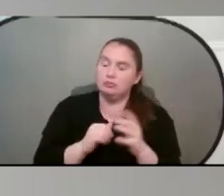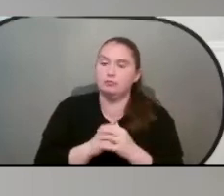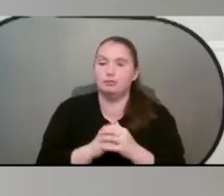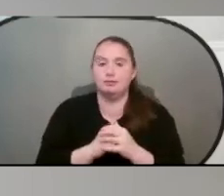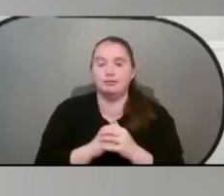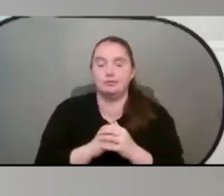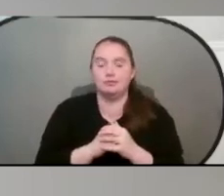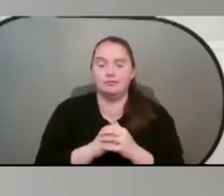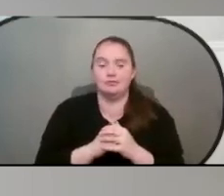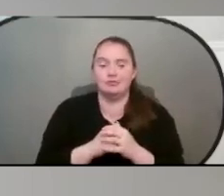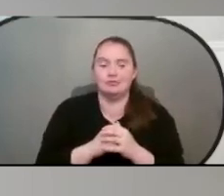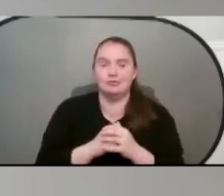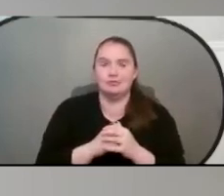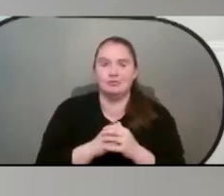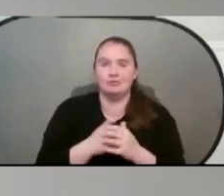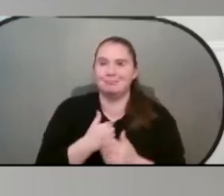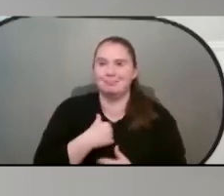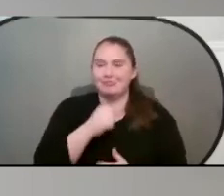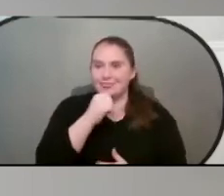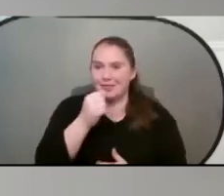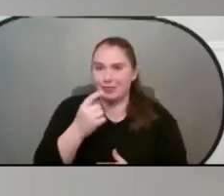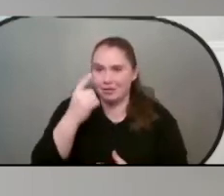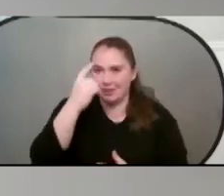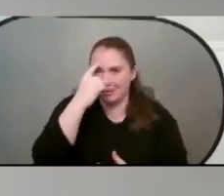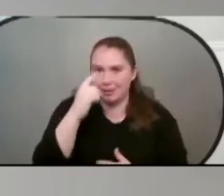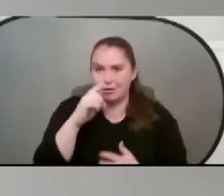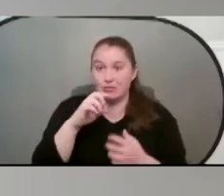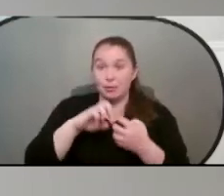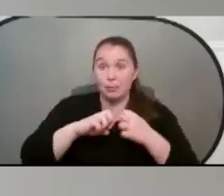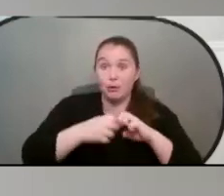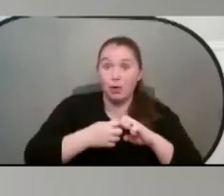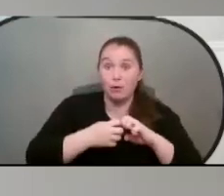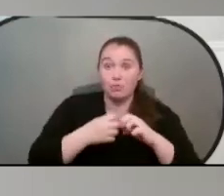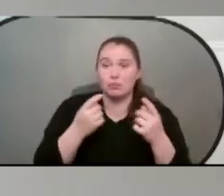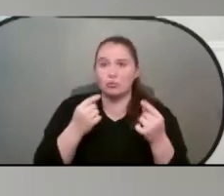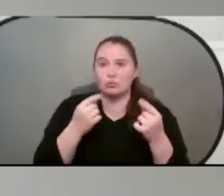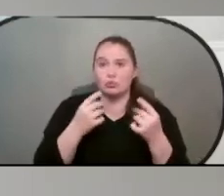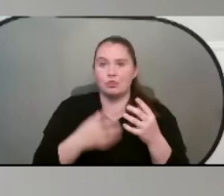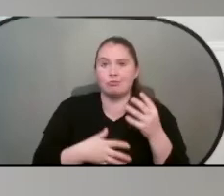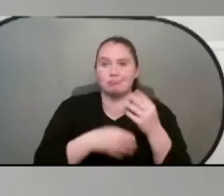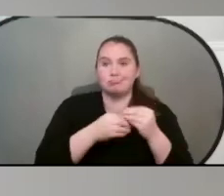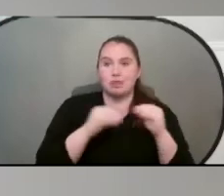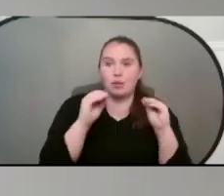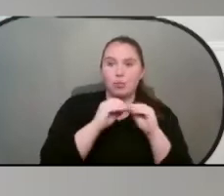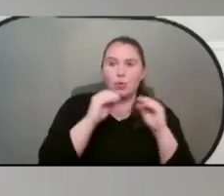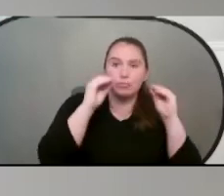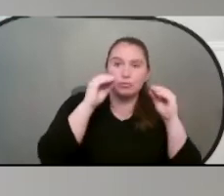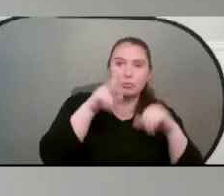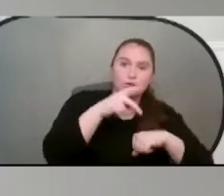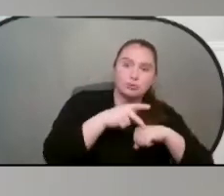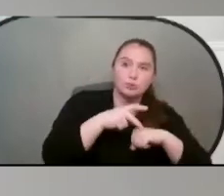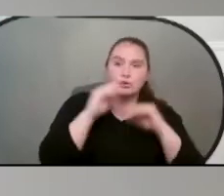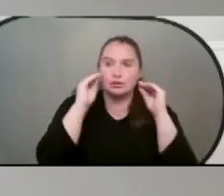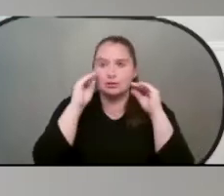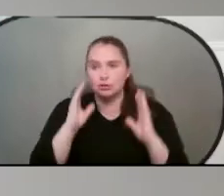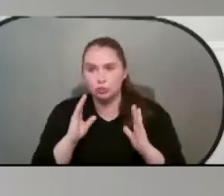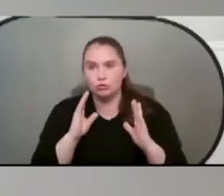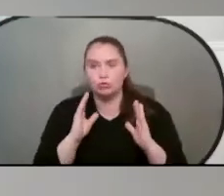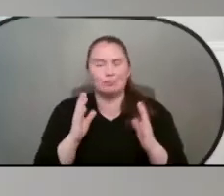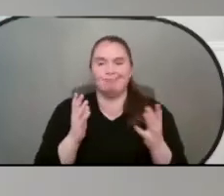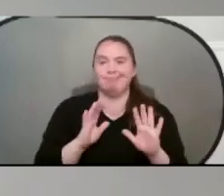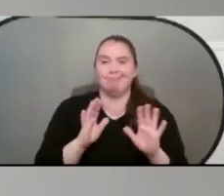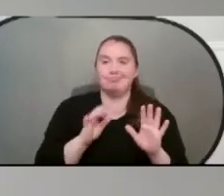the problem of having more principals will be an issue. I think having, um,